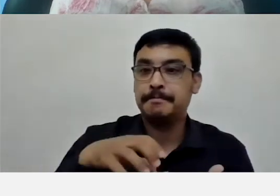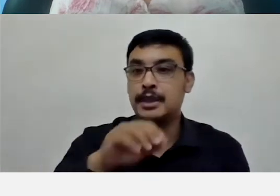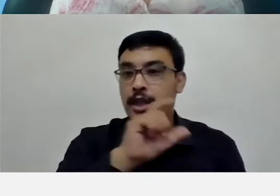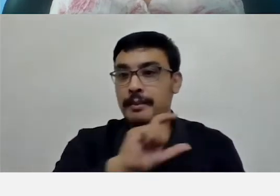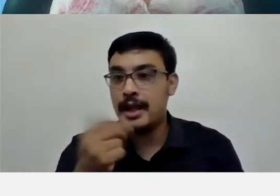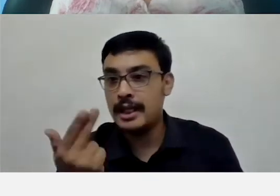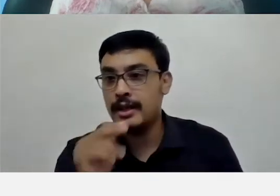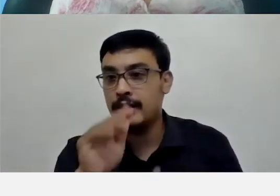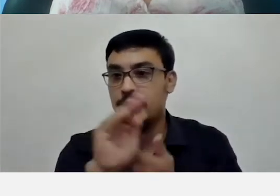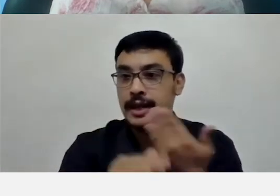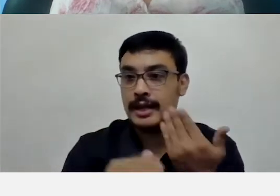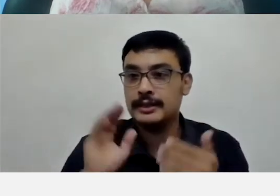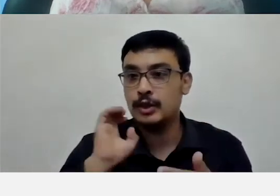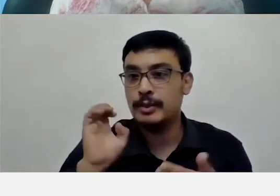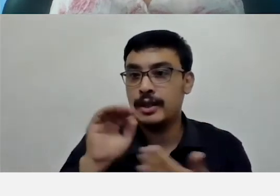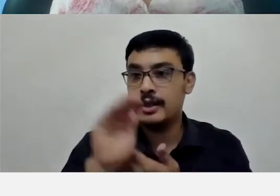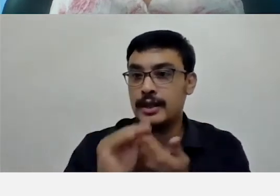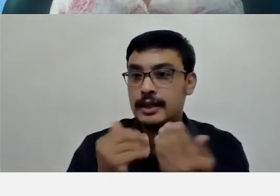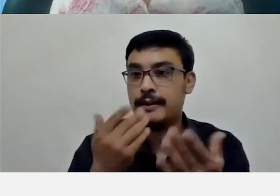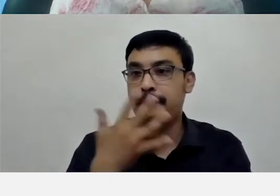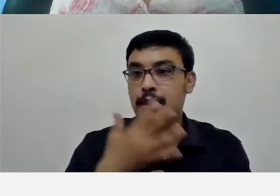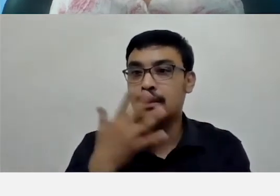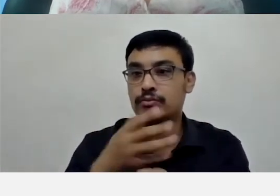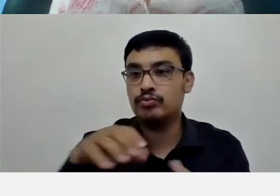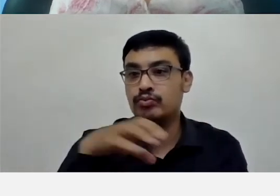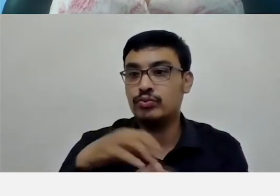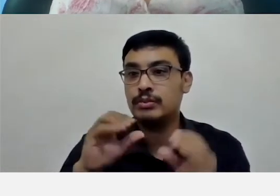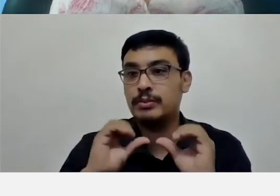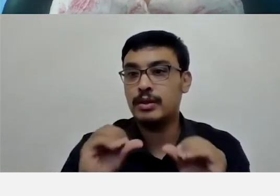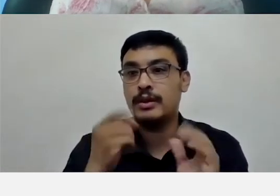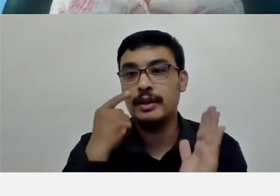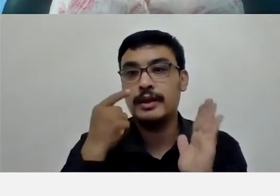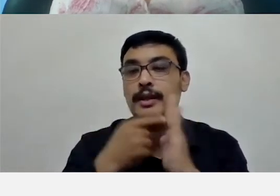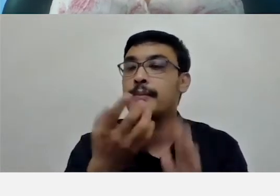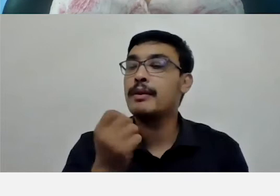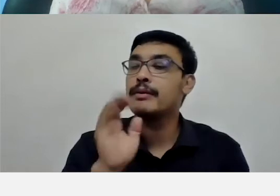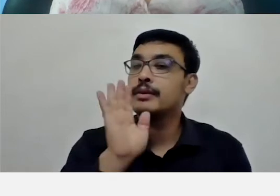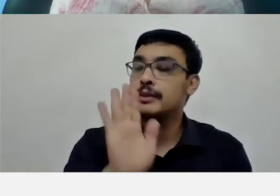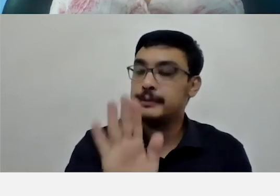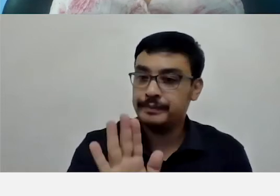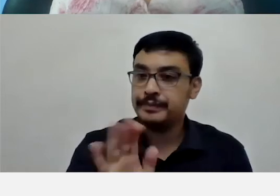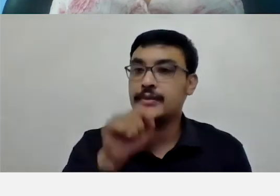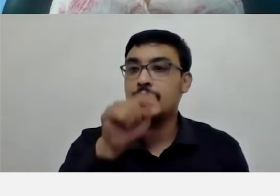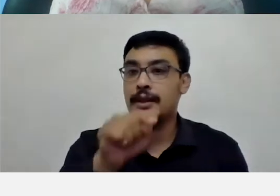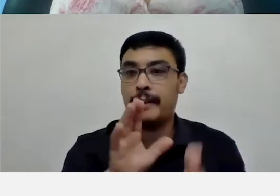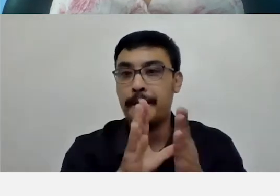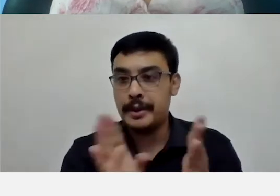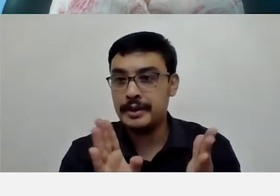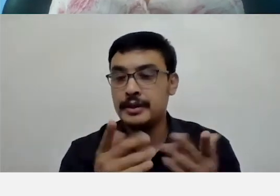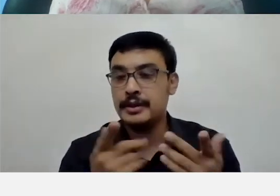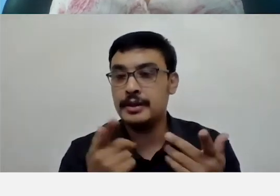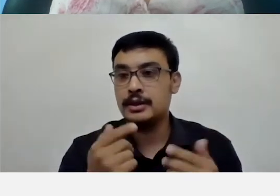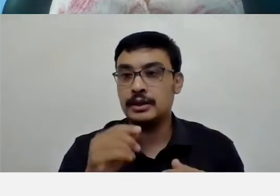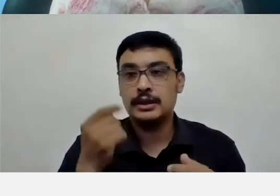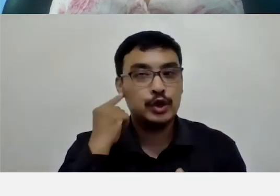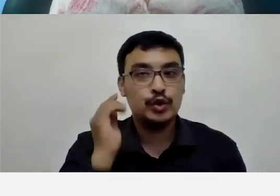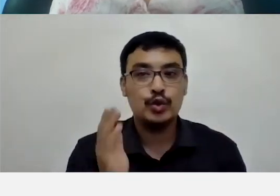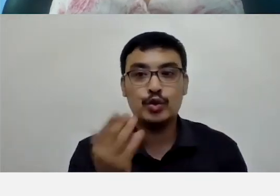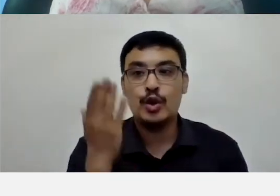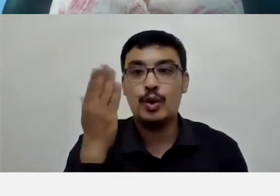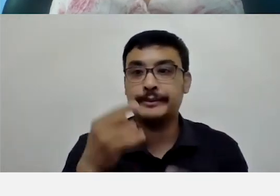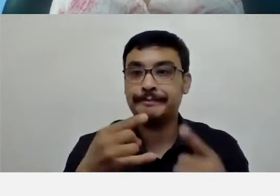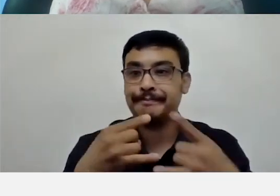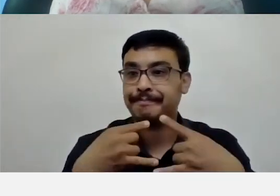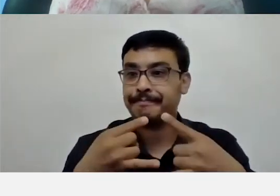style and the European style in a Bhaktapur. So after that, we can find the Golden Gate. Here you can see